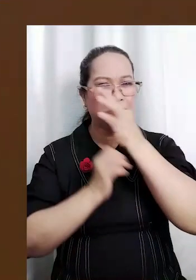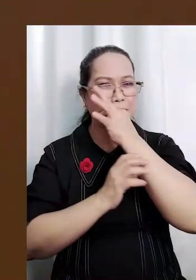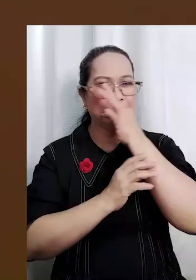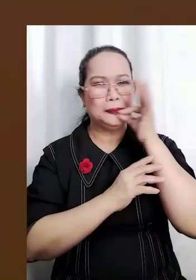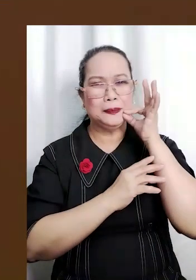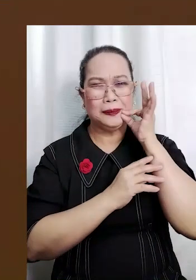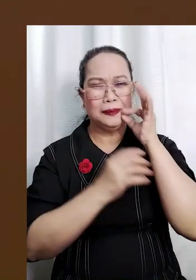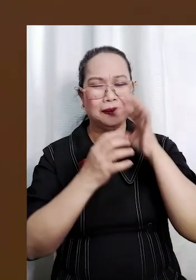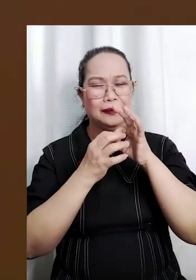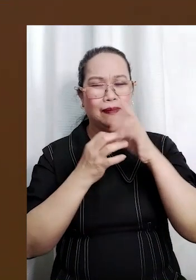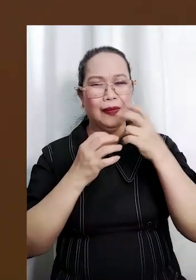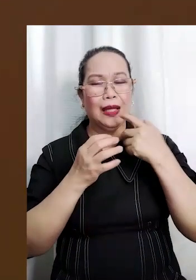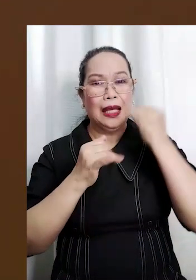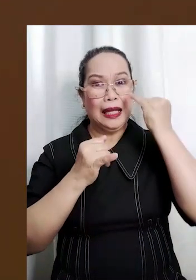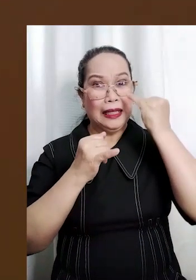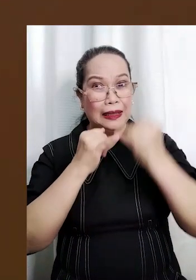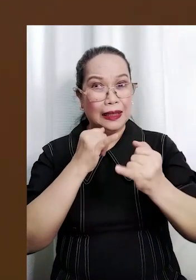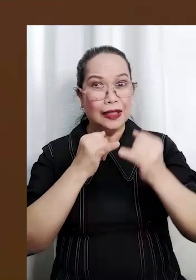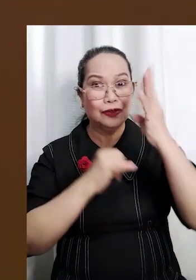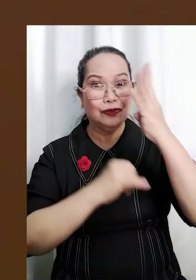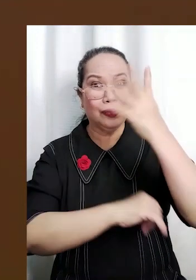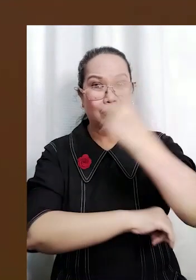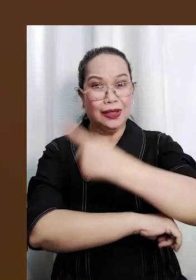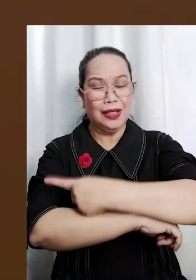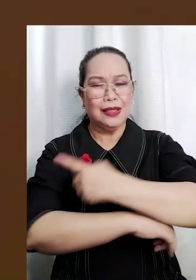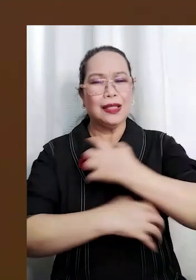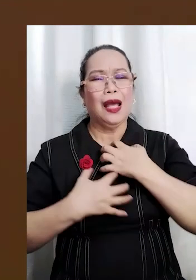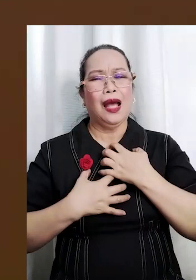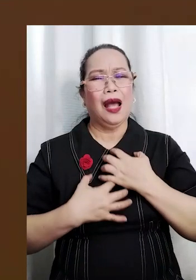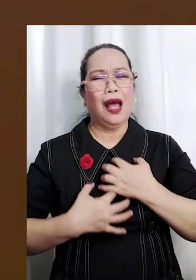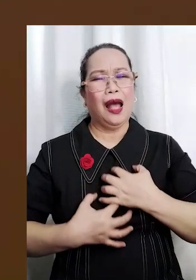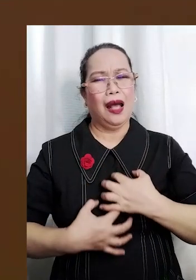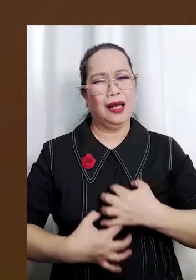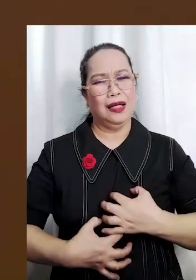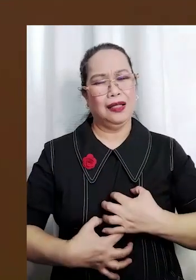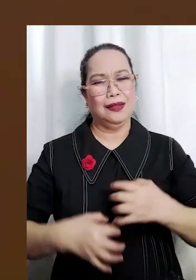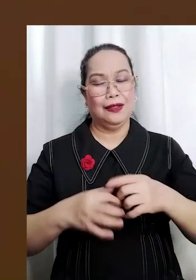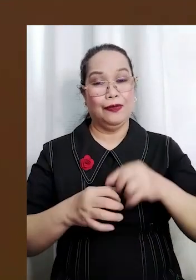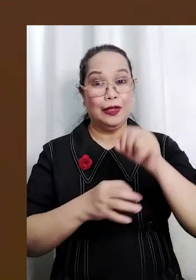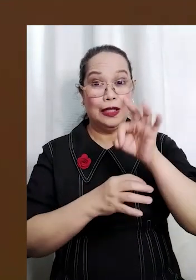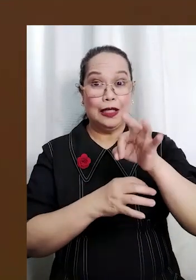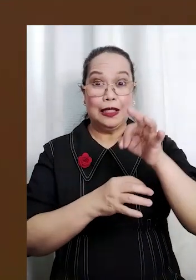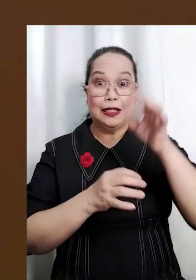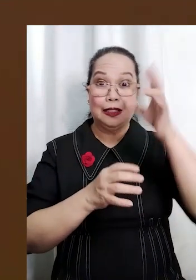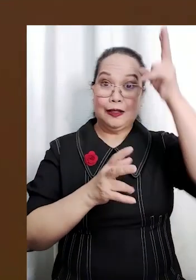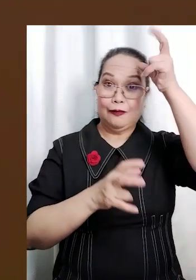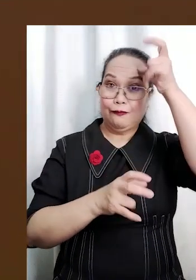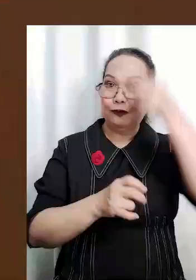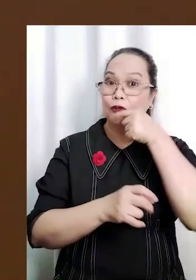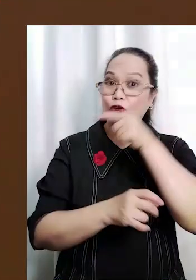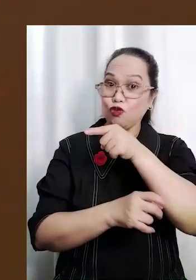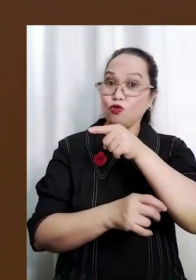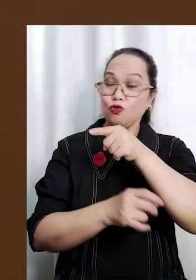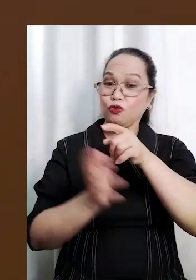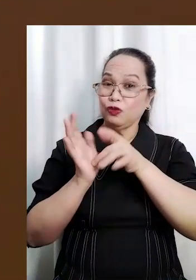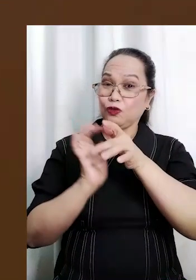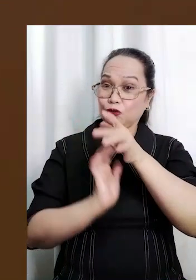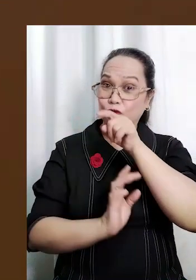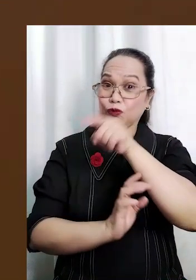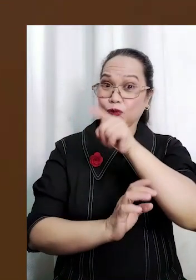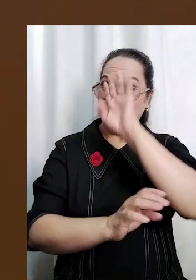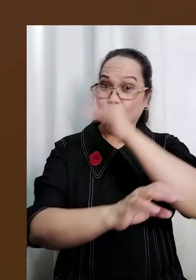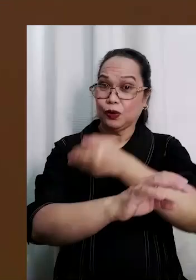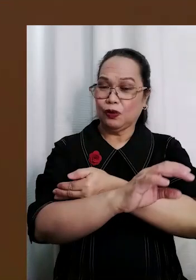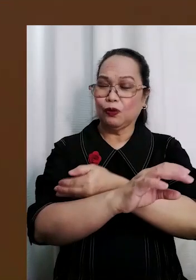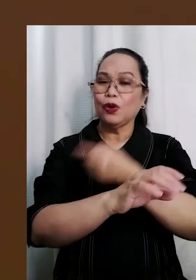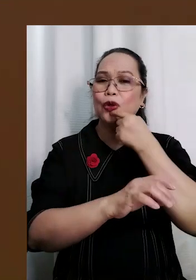the end of them he was hungry. The devil said to him, "If you are the Son of God, tell this stone to become